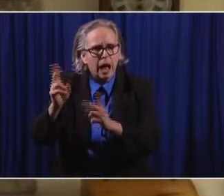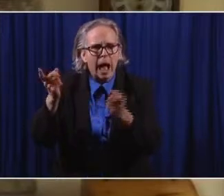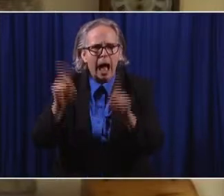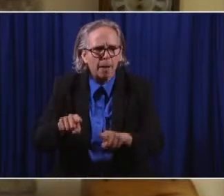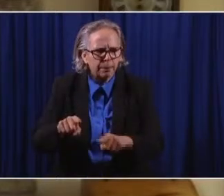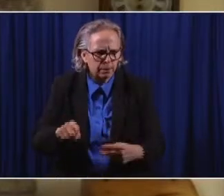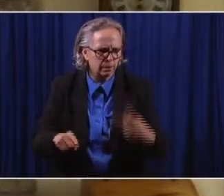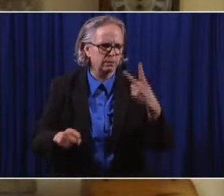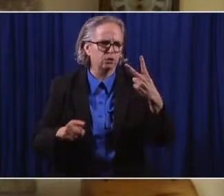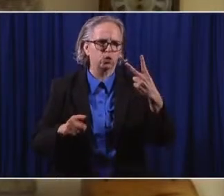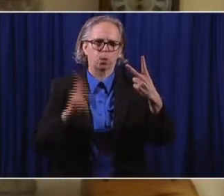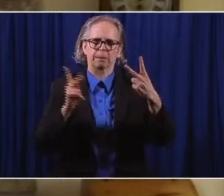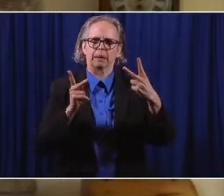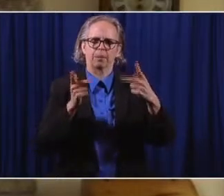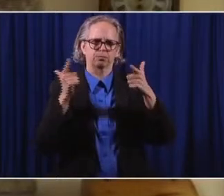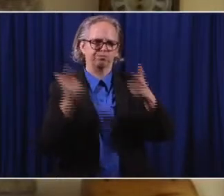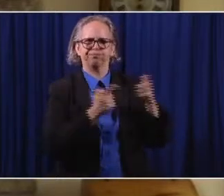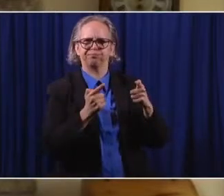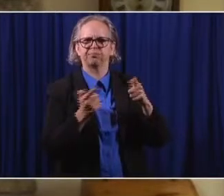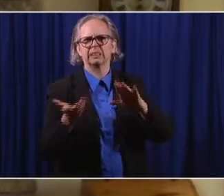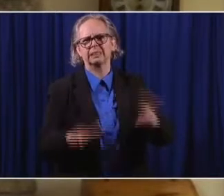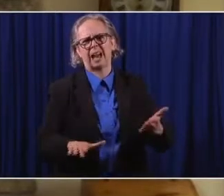I've been doing this. I've been doing this every week.